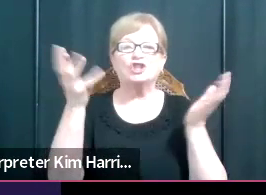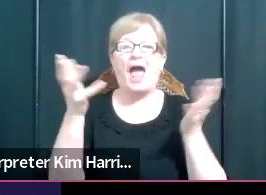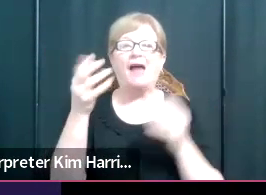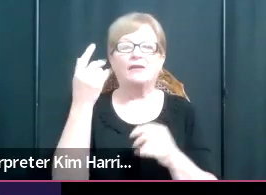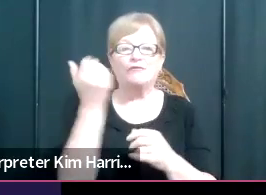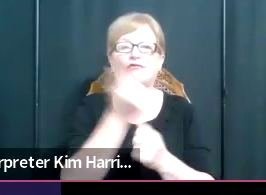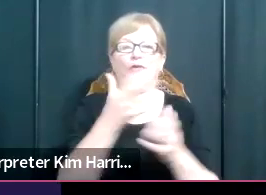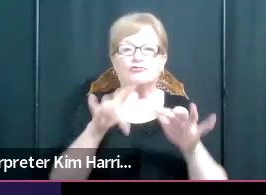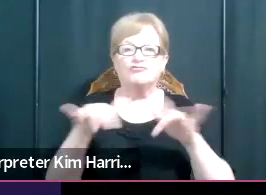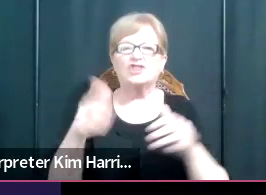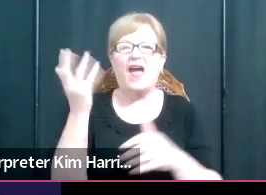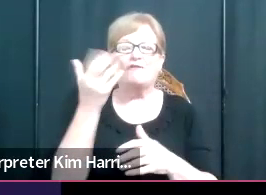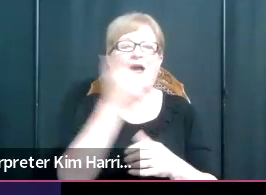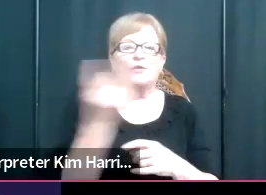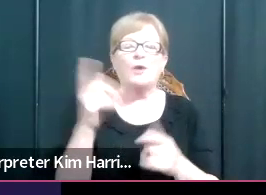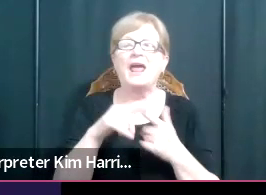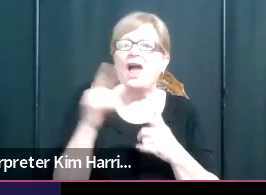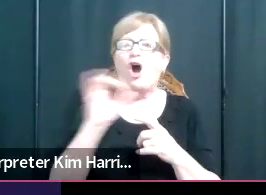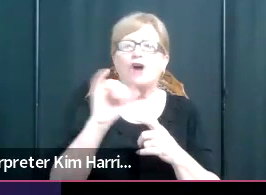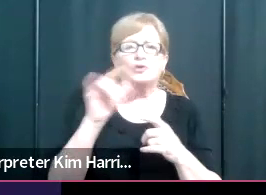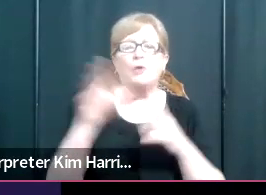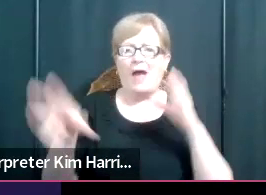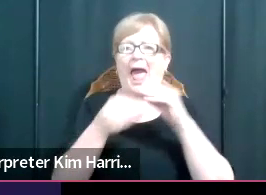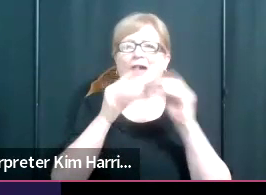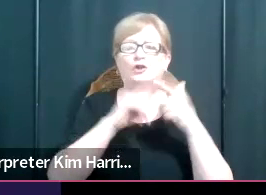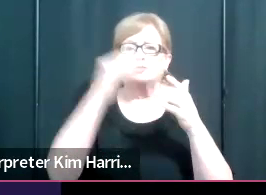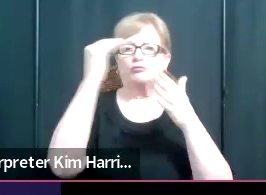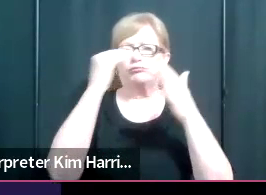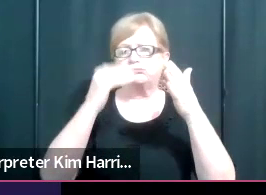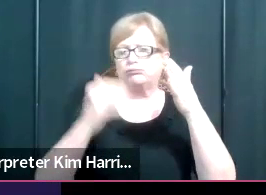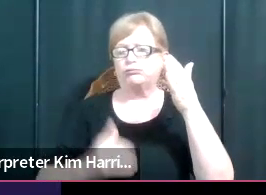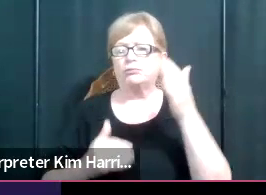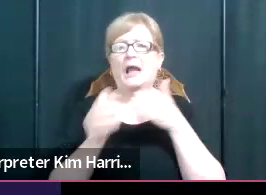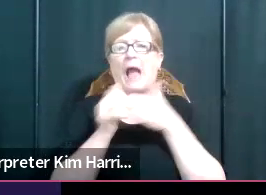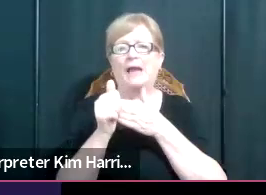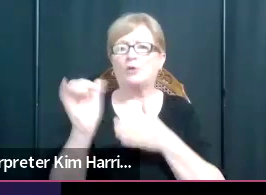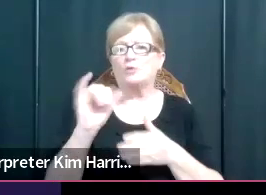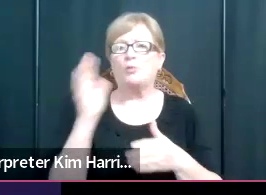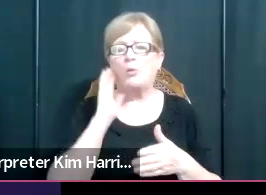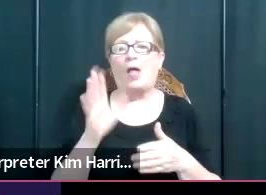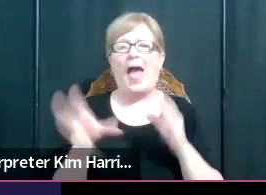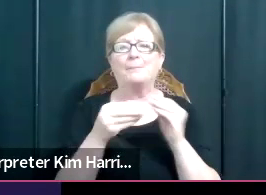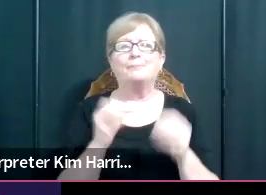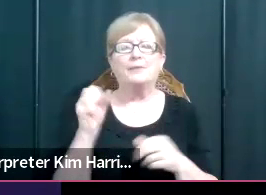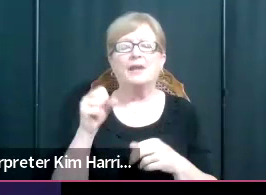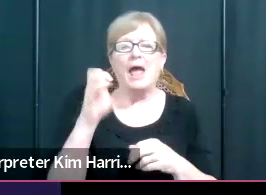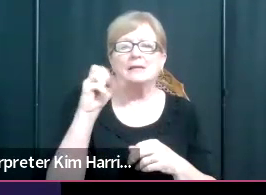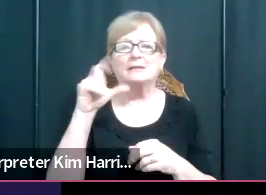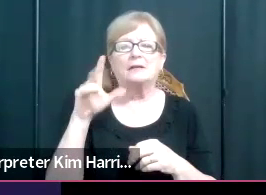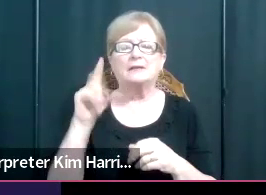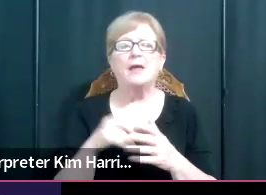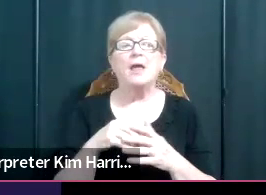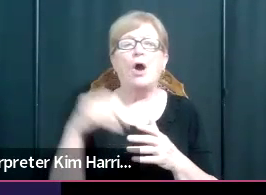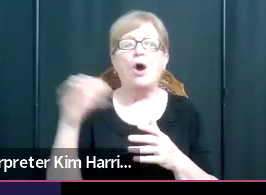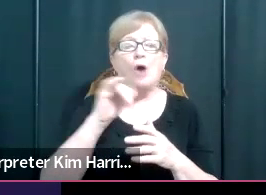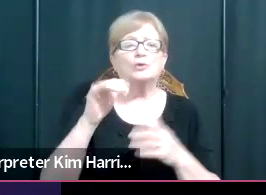Yep, and that'll for sure go in our resource guide too. That should be forthcoming. So one thing that's cool about our work too is even if